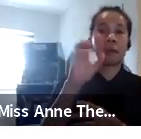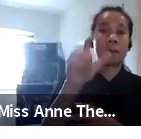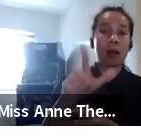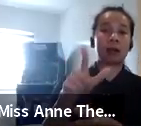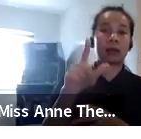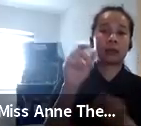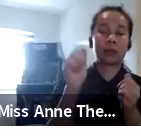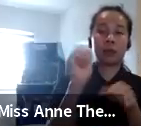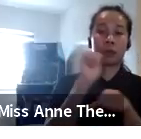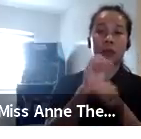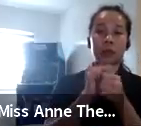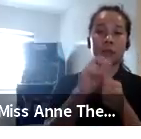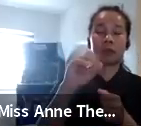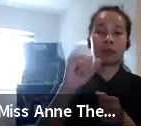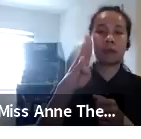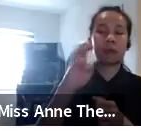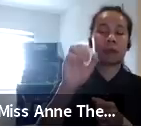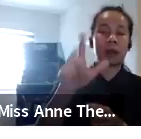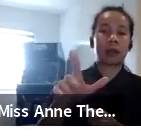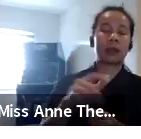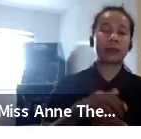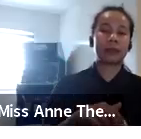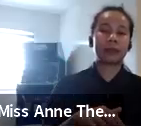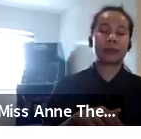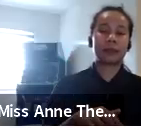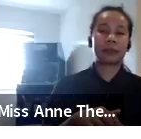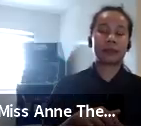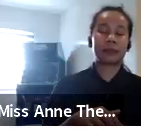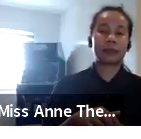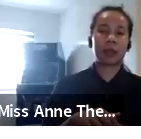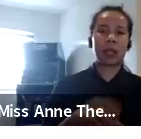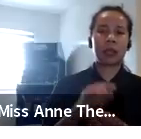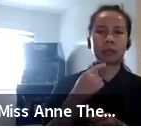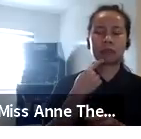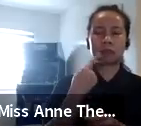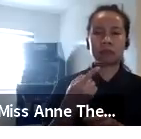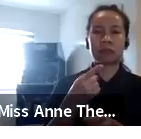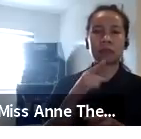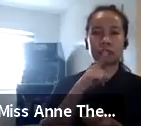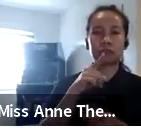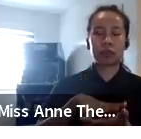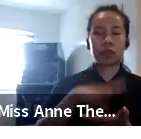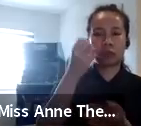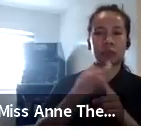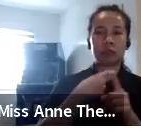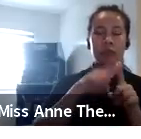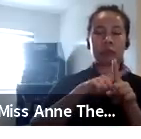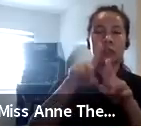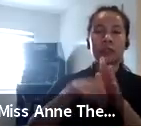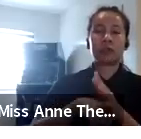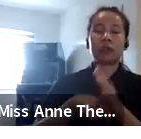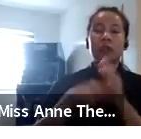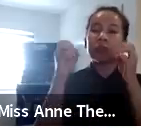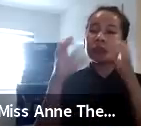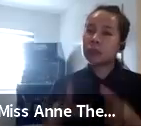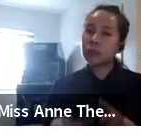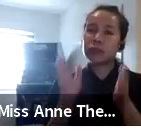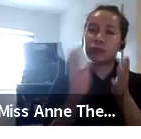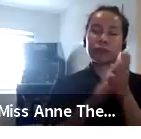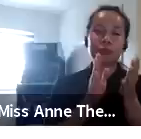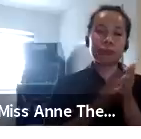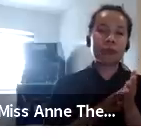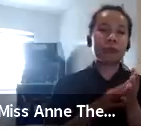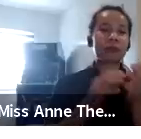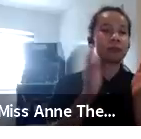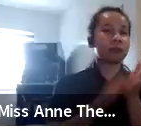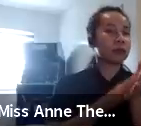December 2015. And I would say I learned from the different teachers, from the different schools, administrators, because I